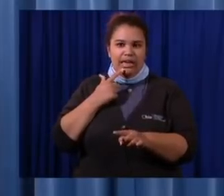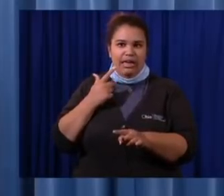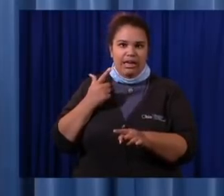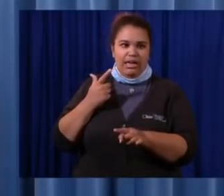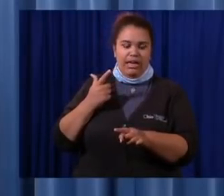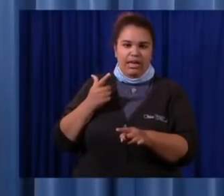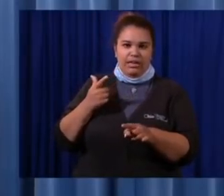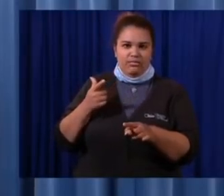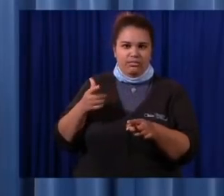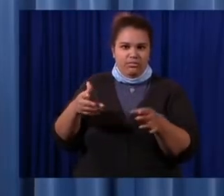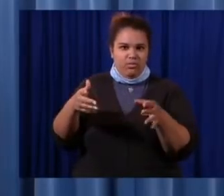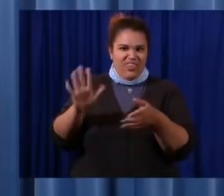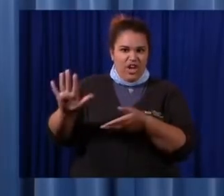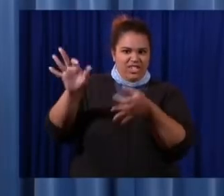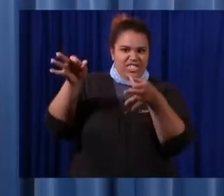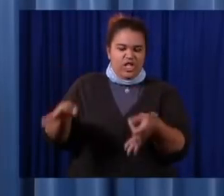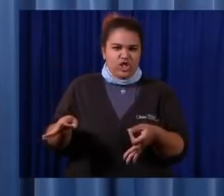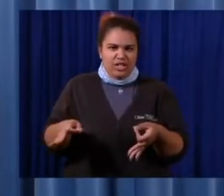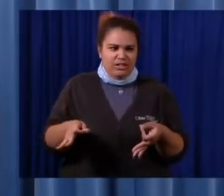step?